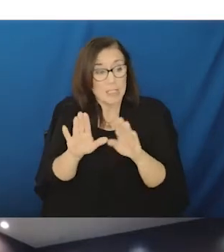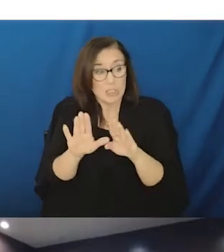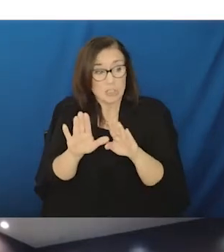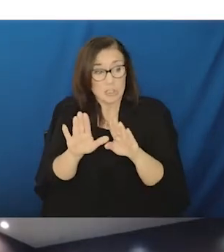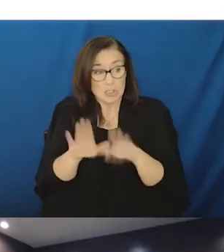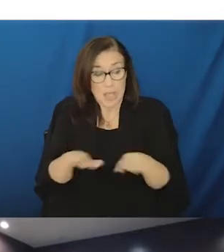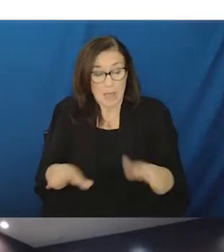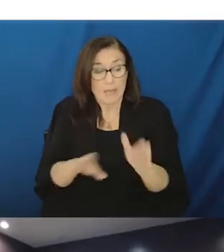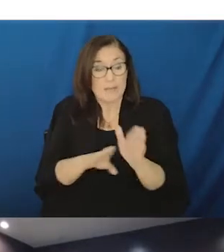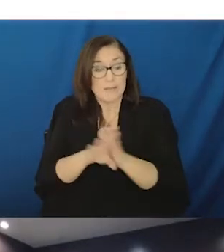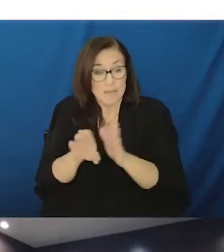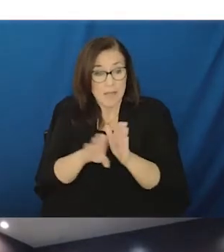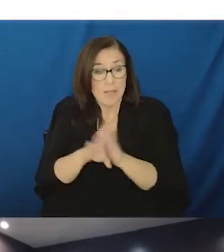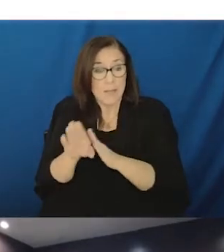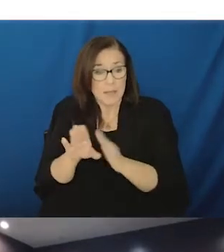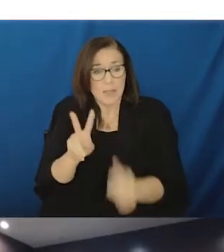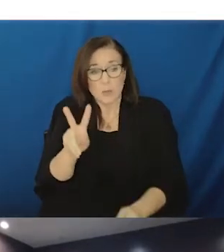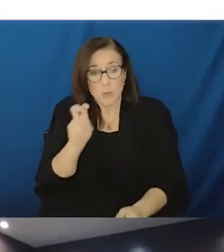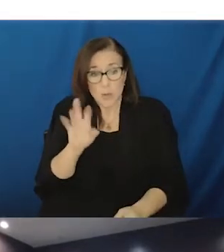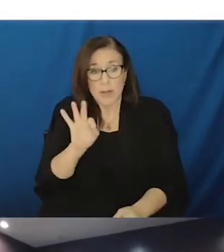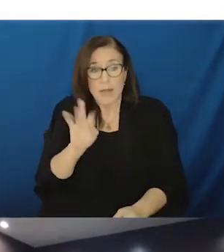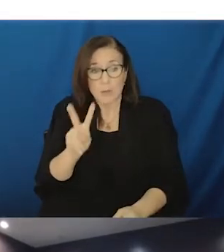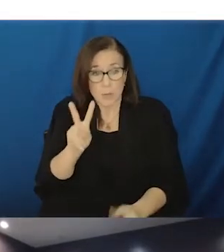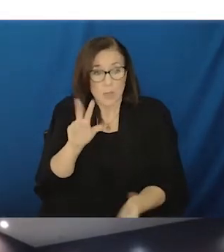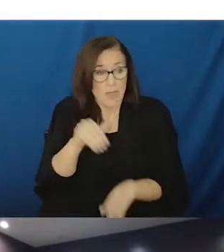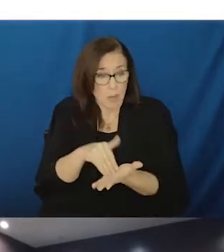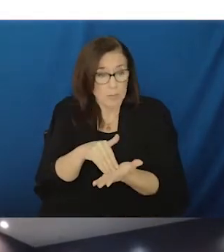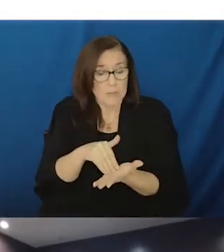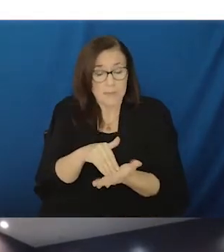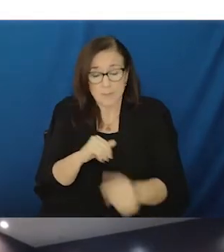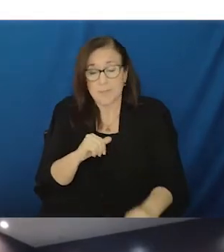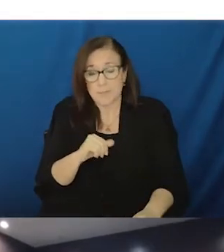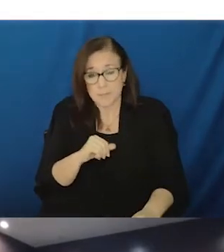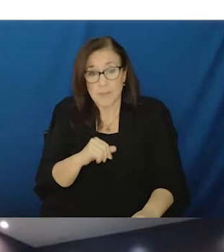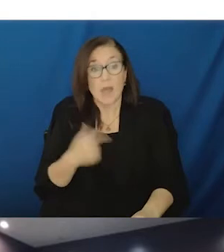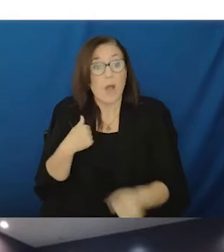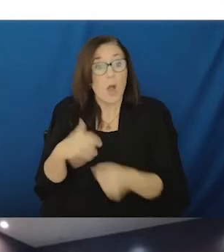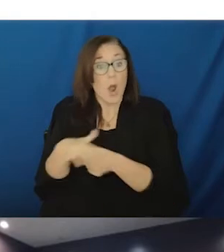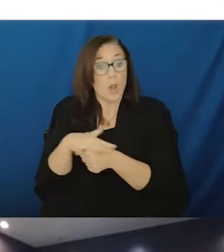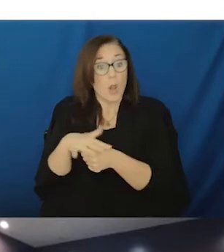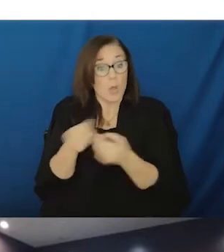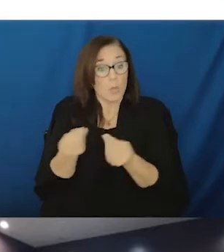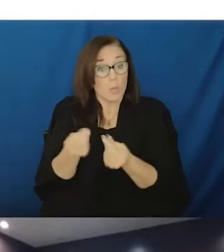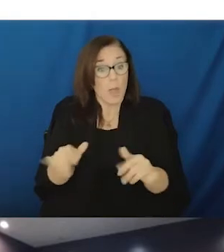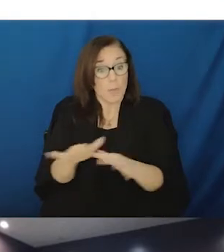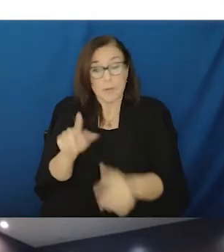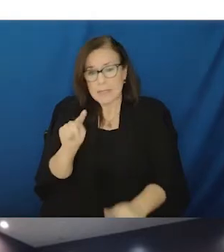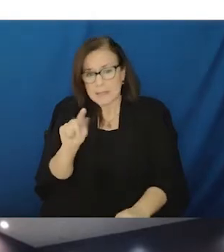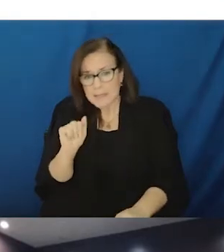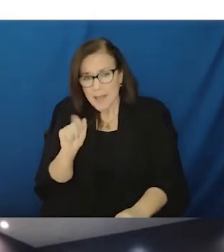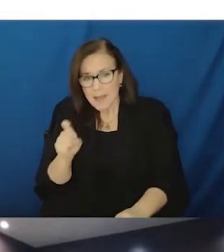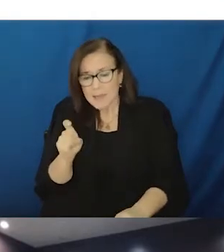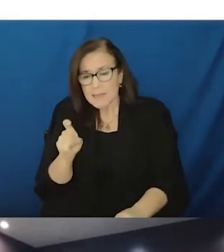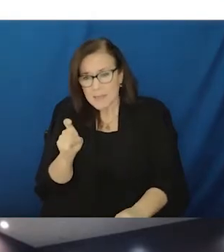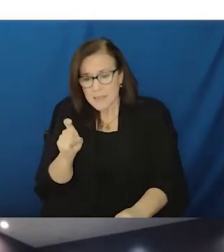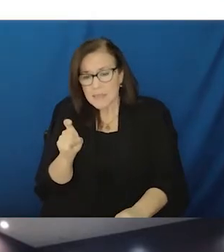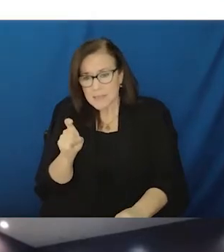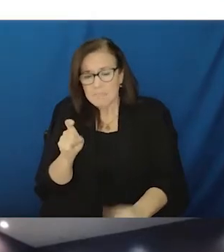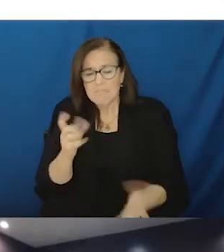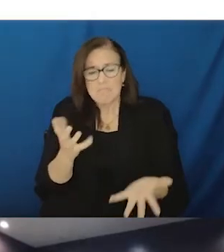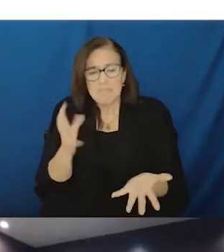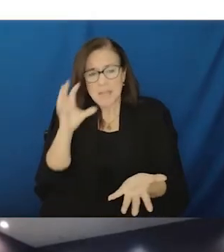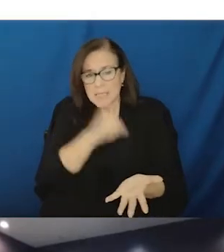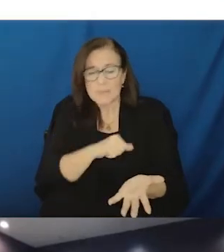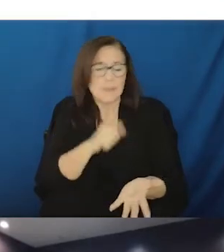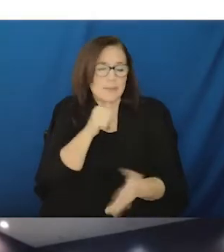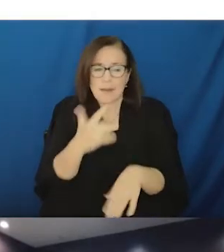at $292,000. Our local property taxes the estimate will not